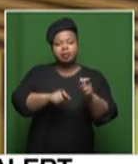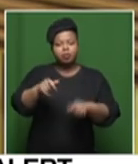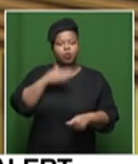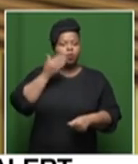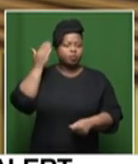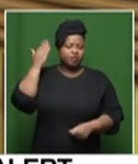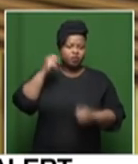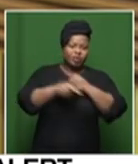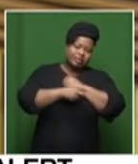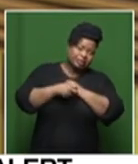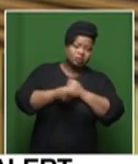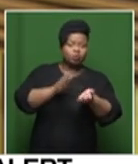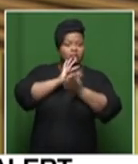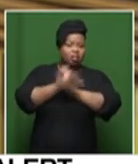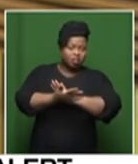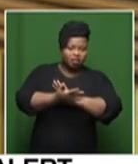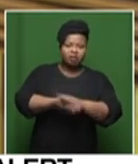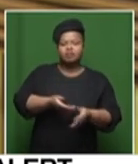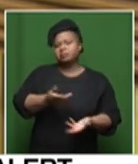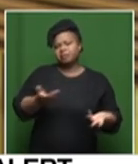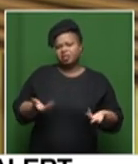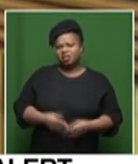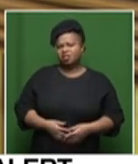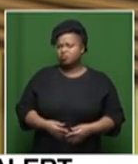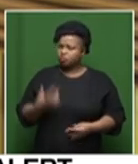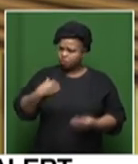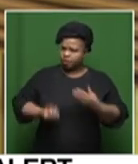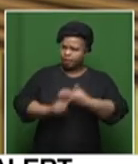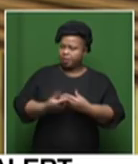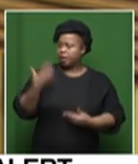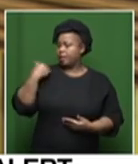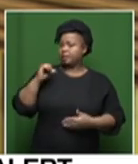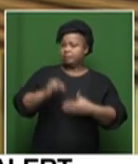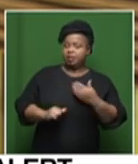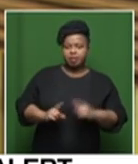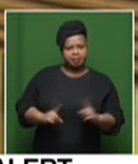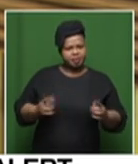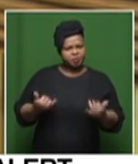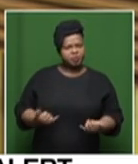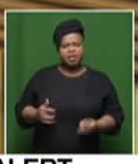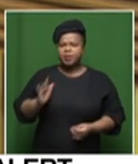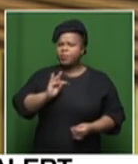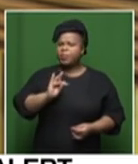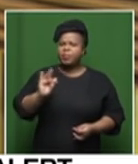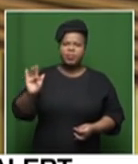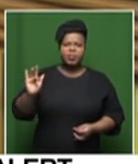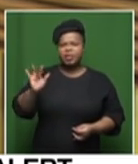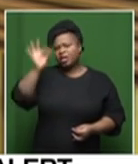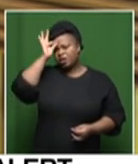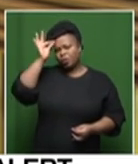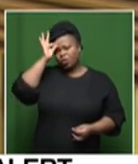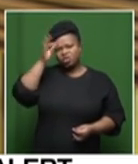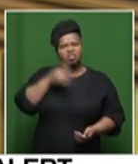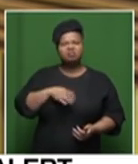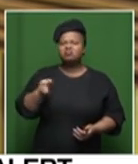looting or people who were destroying infrastructure. That's what was happening just last month. But today today it's fairly quiet. We've driven around